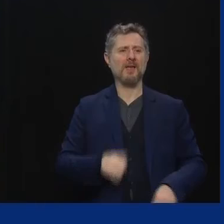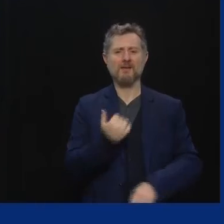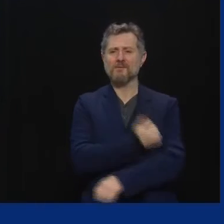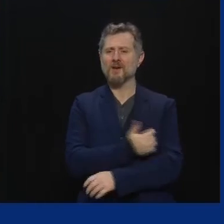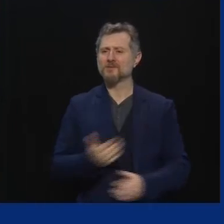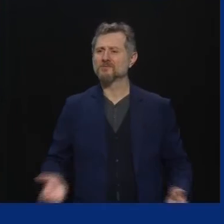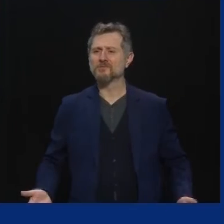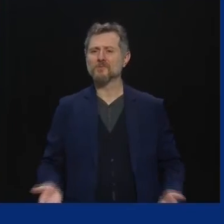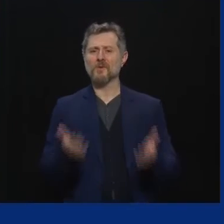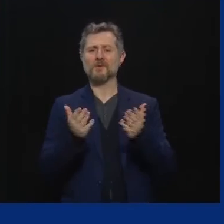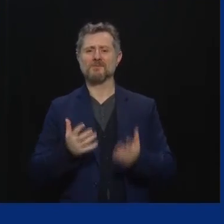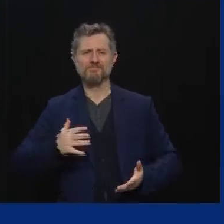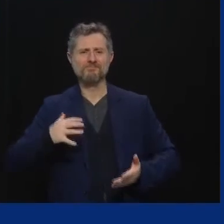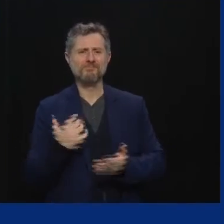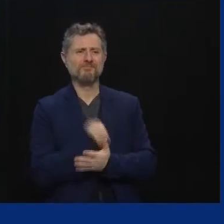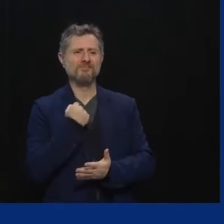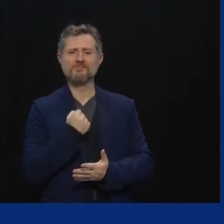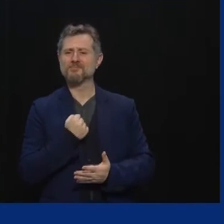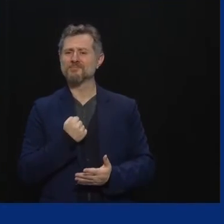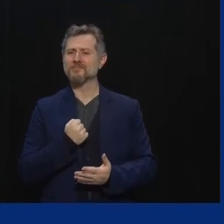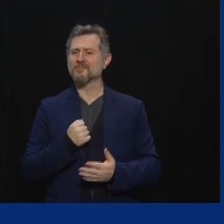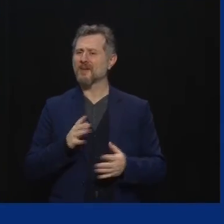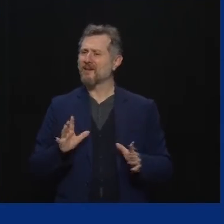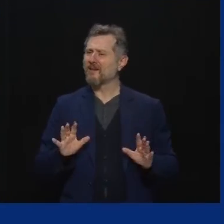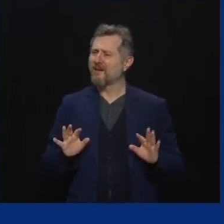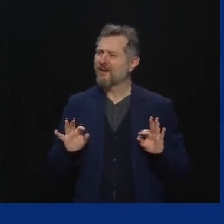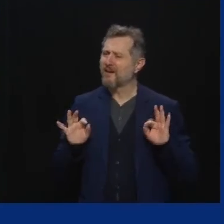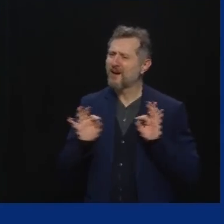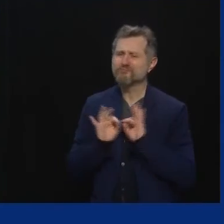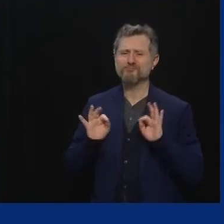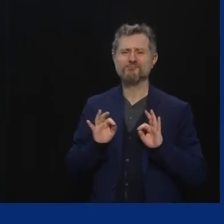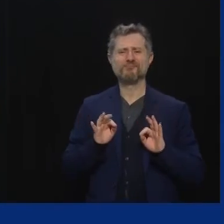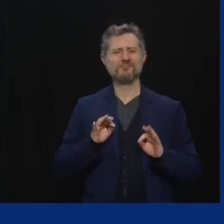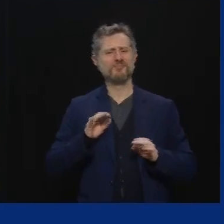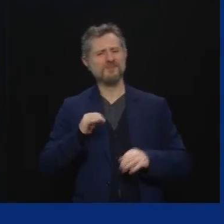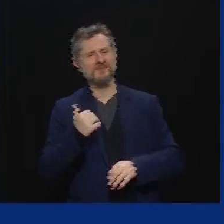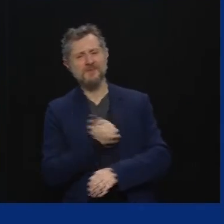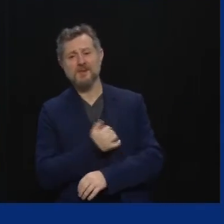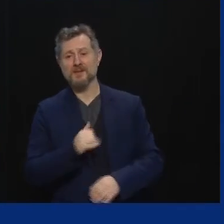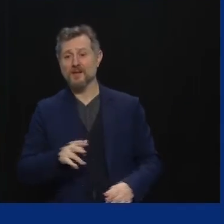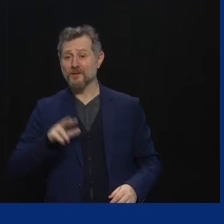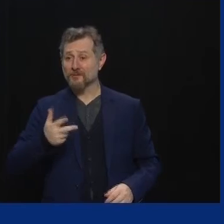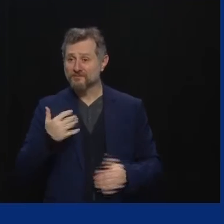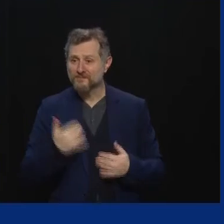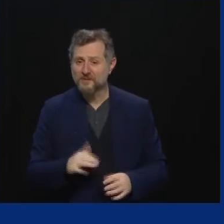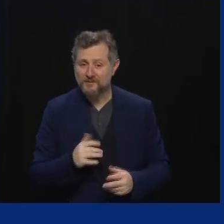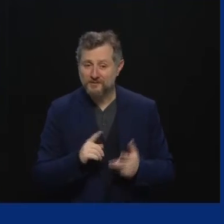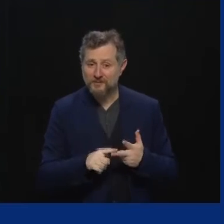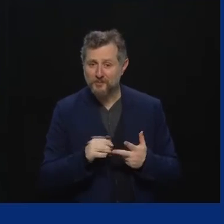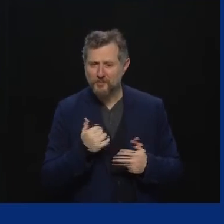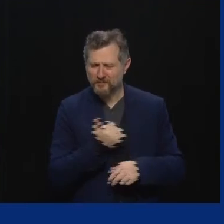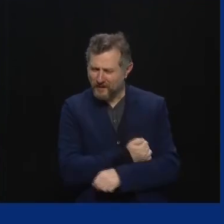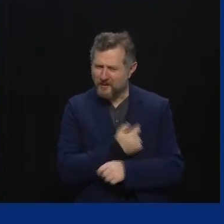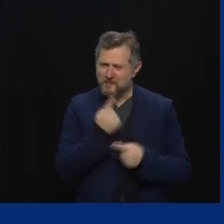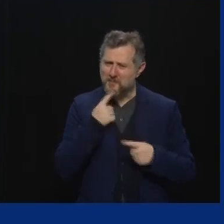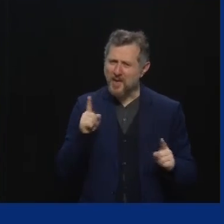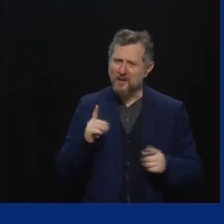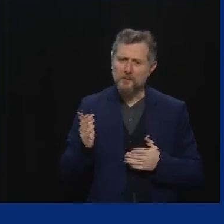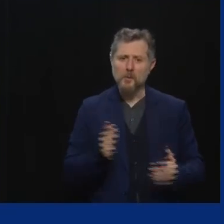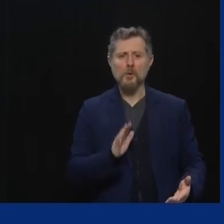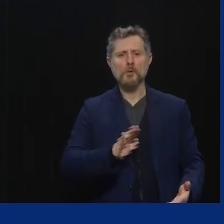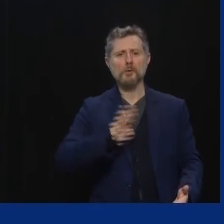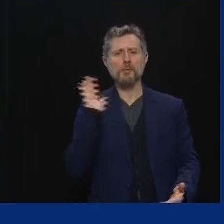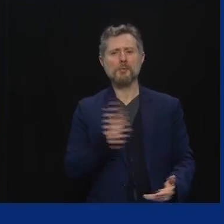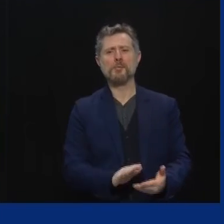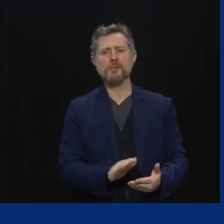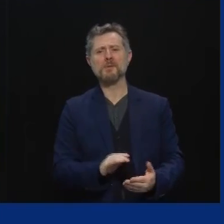that fact, that this vaccination and now the boosters have been extremely effective in curtailing what could have been